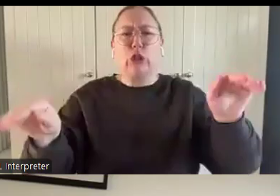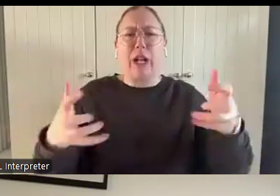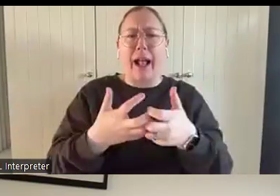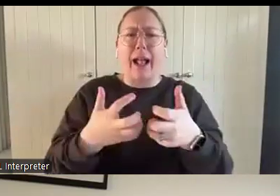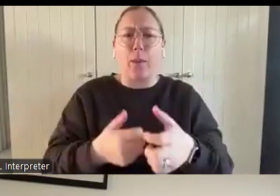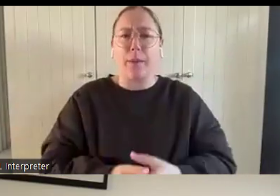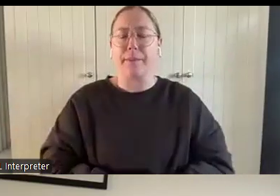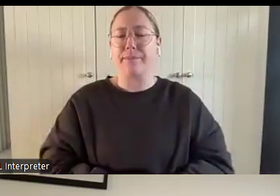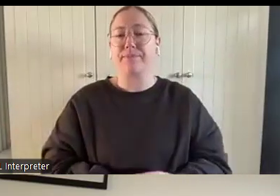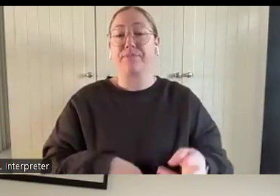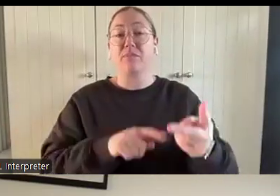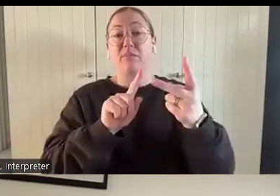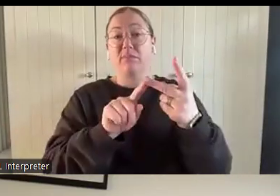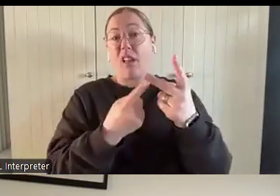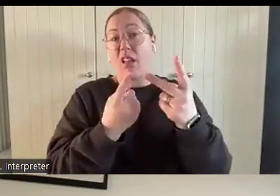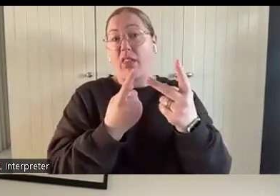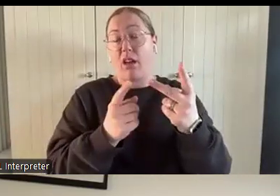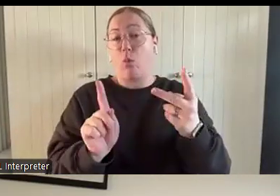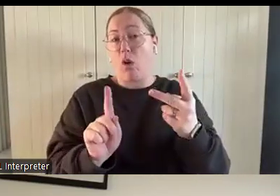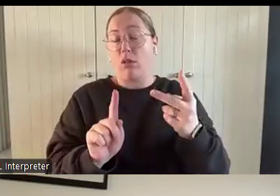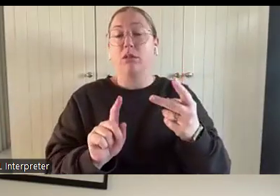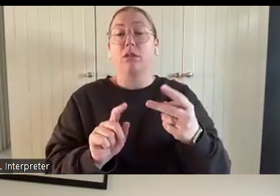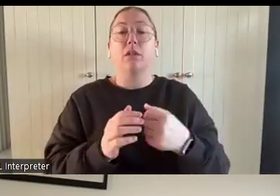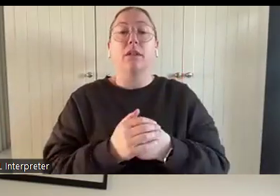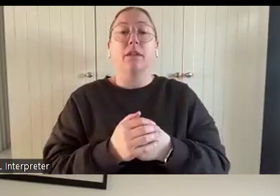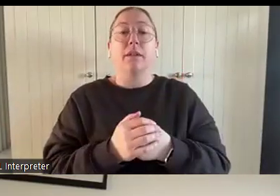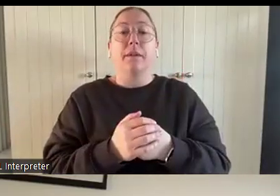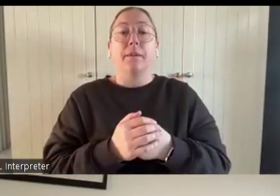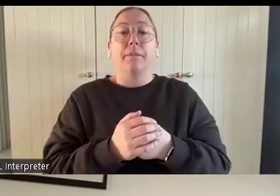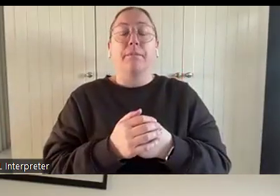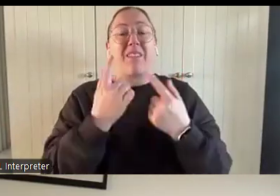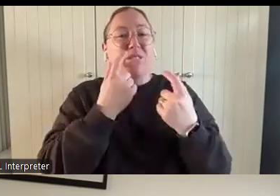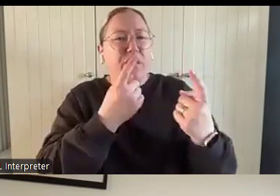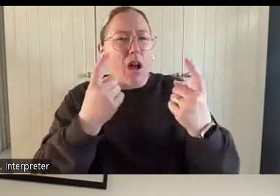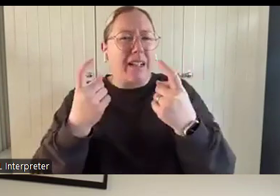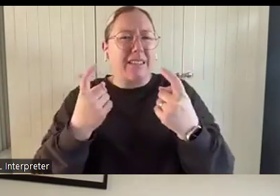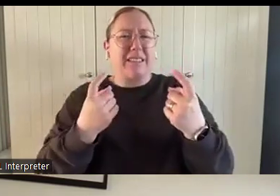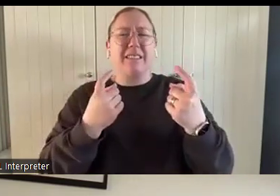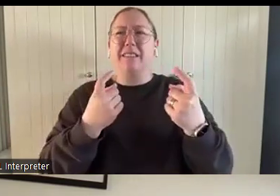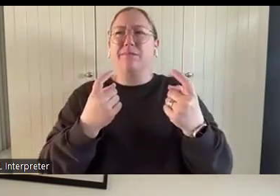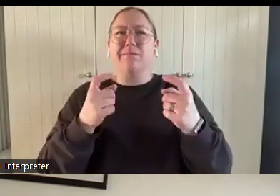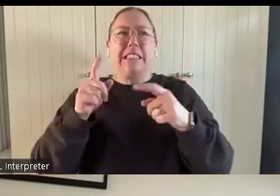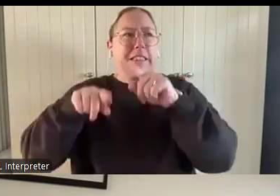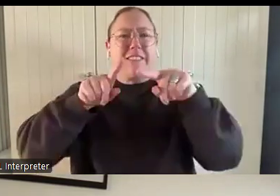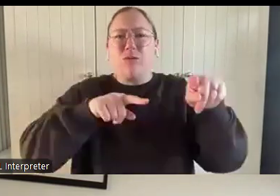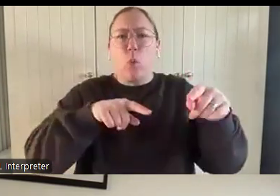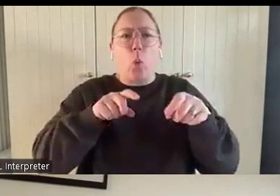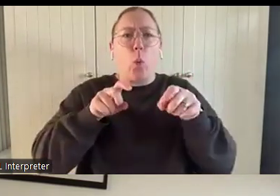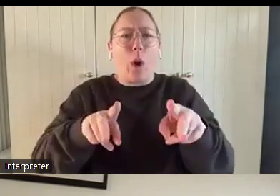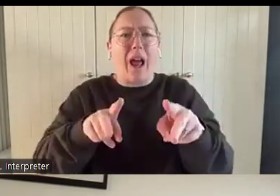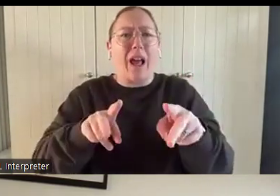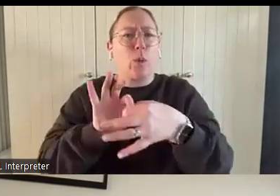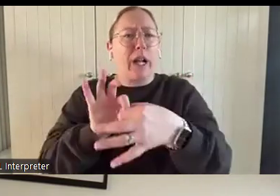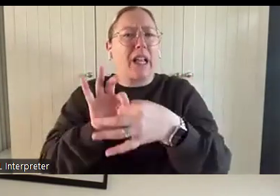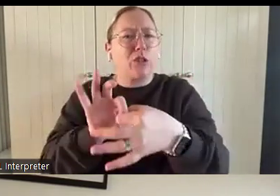Another challenge was finding and consistently using multiple ways to engage with everybody, not just the keen